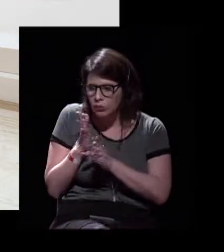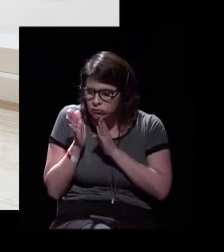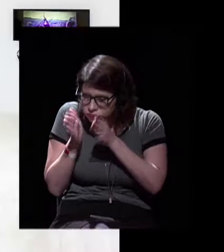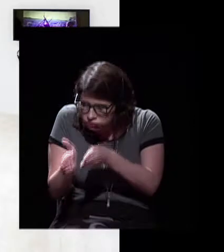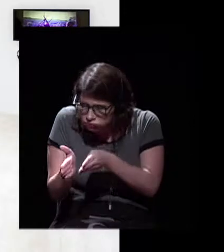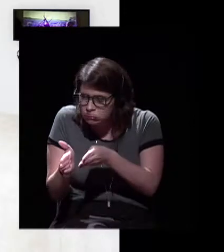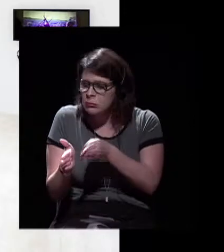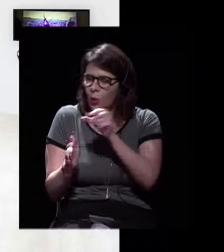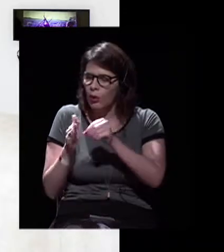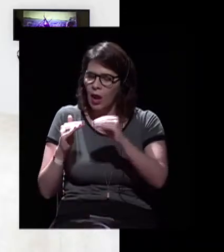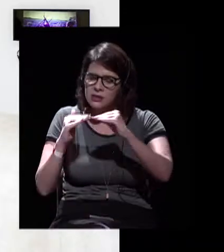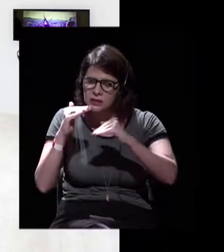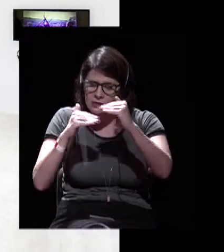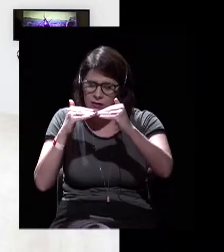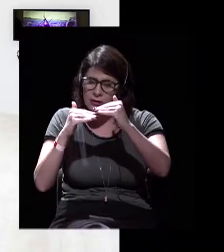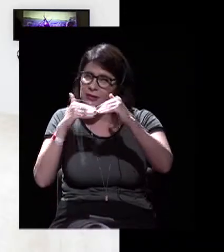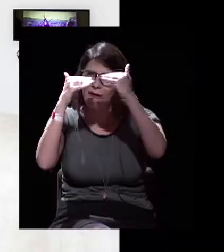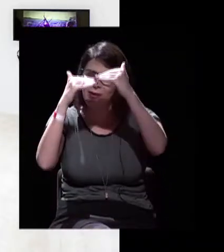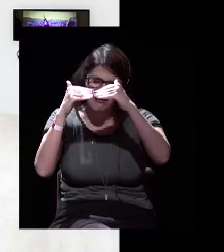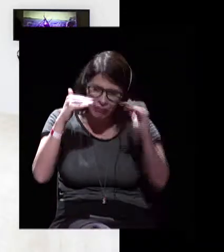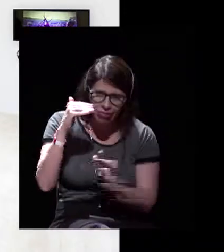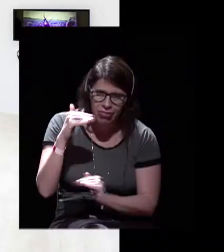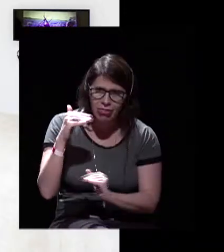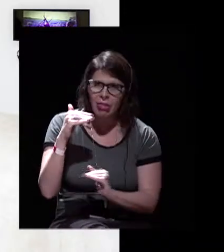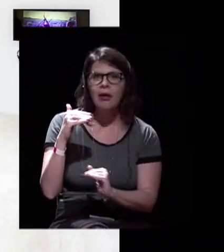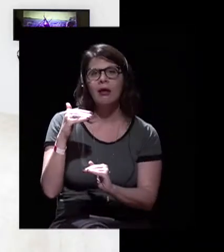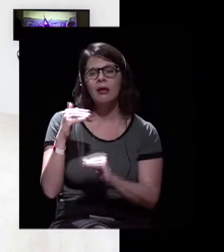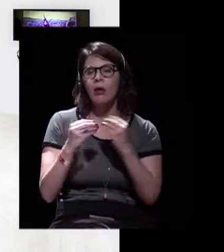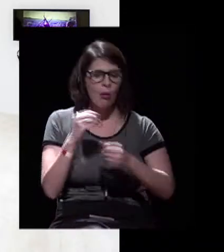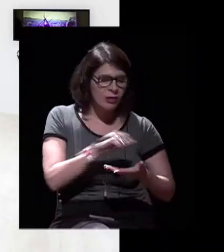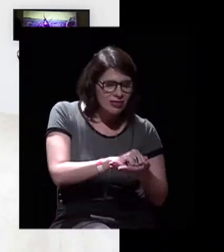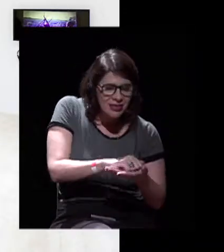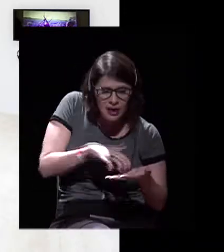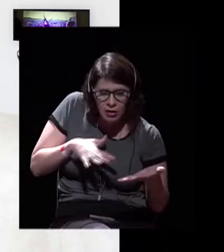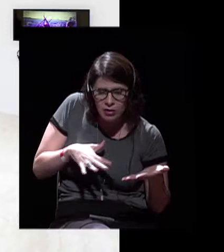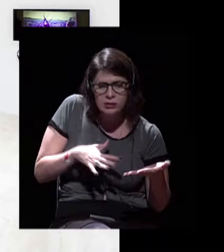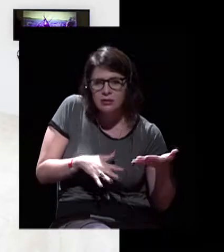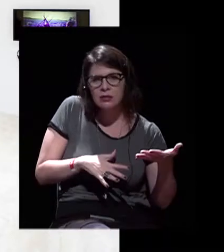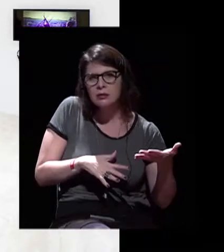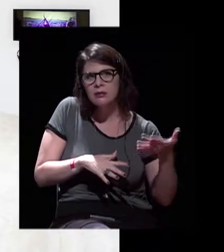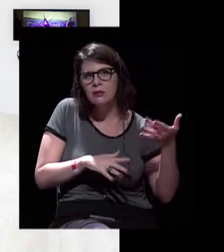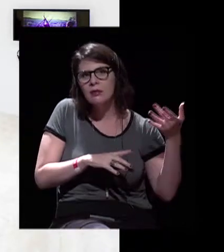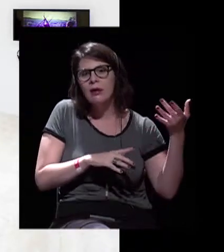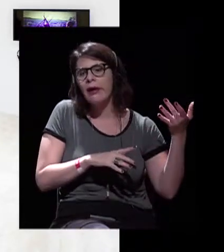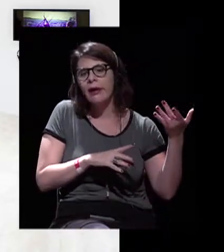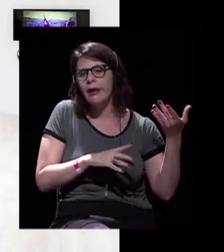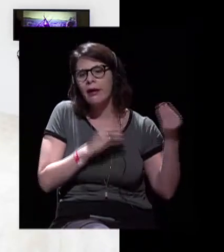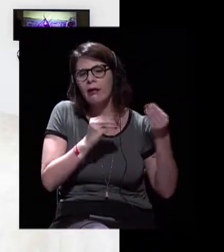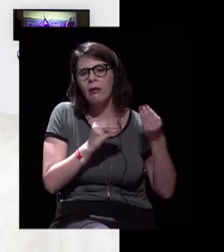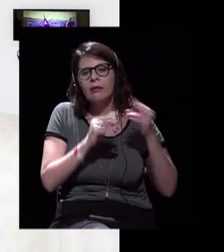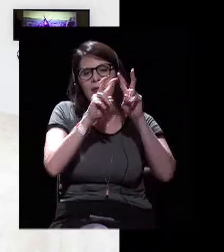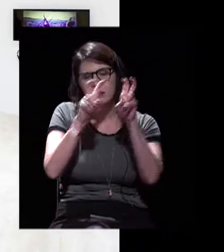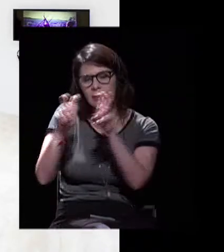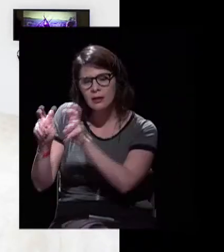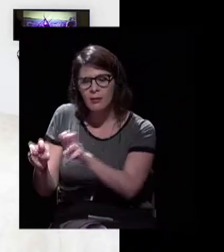decolonize from imposed cultural models as key factors in the artistic production of the period, mostly consigning